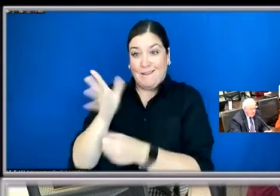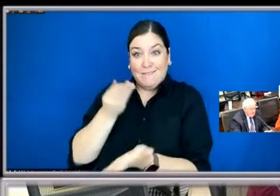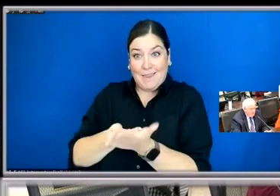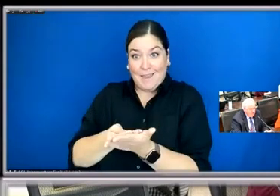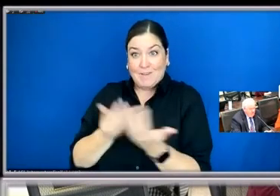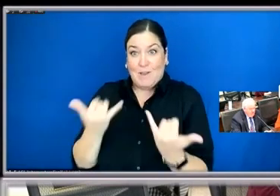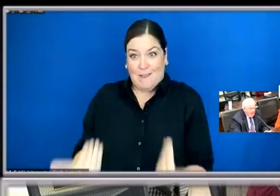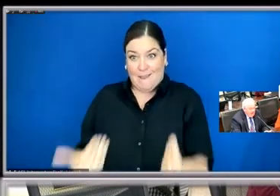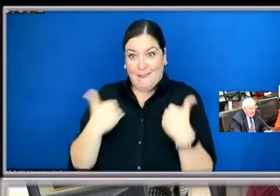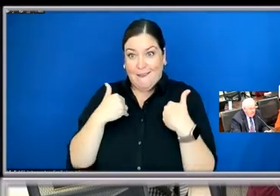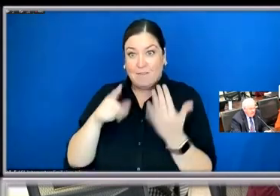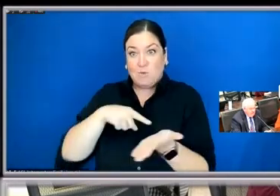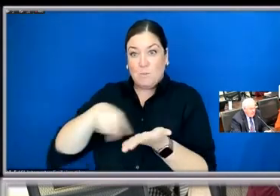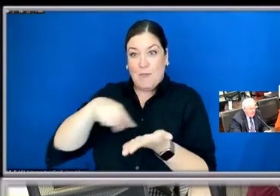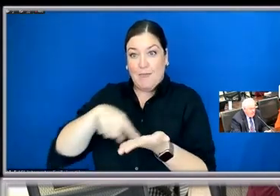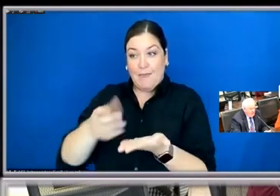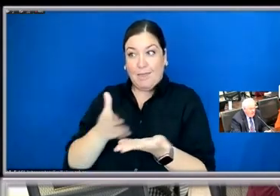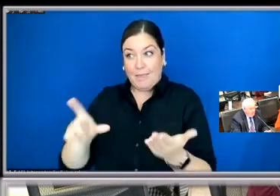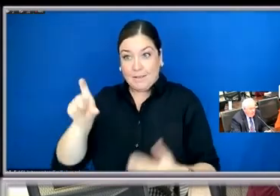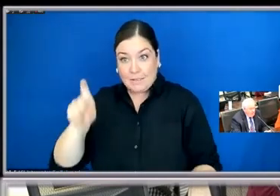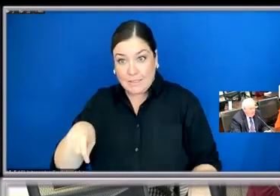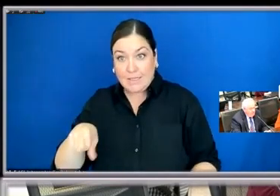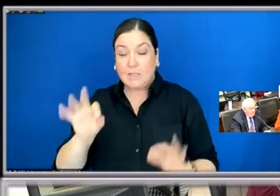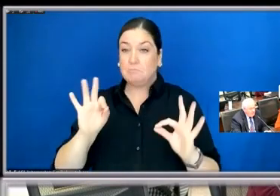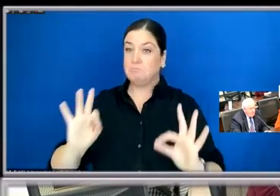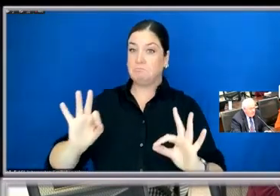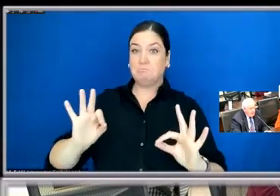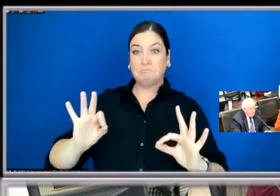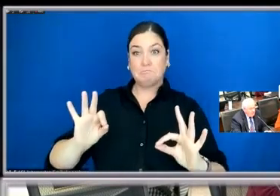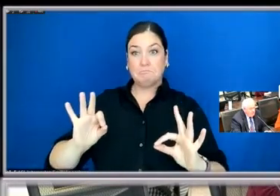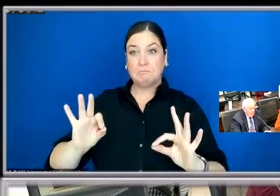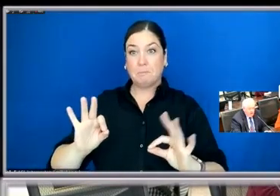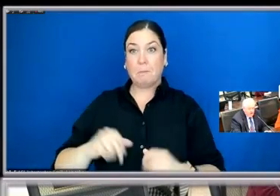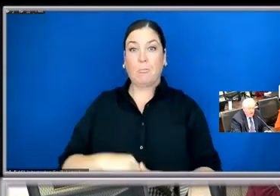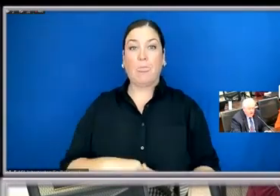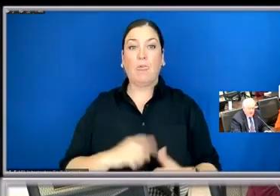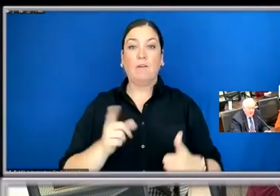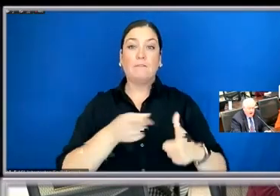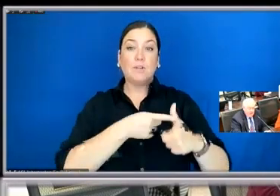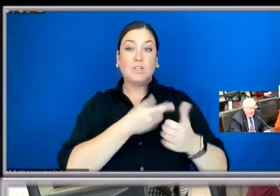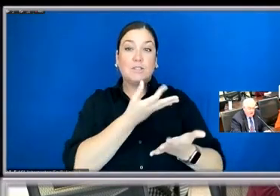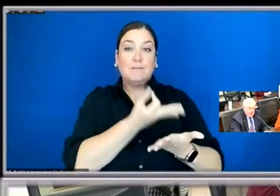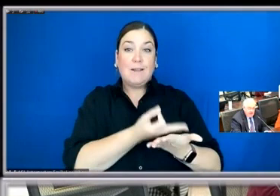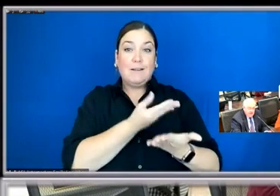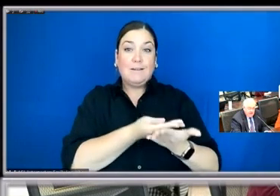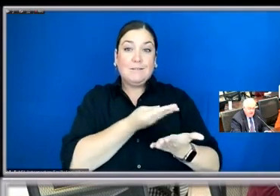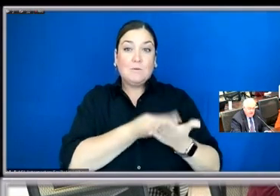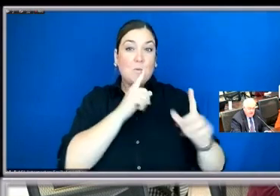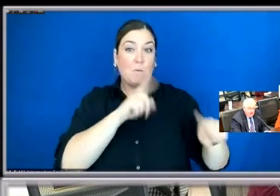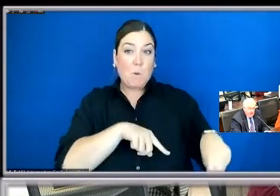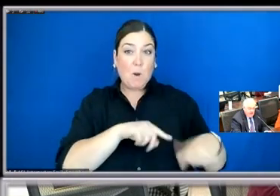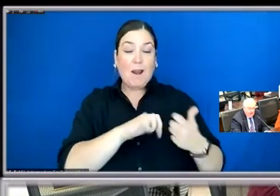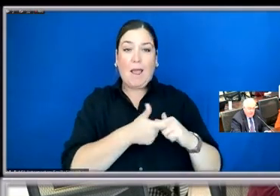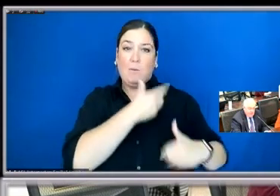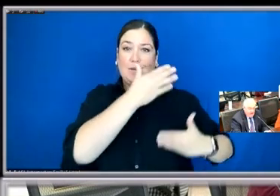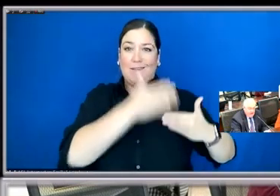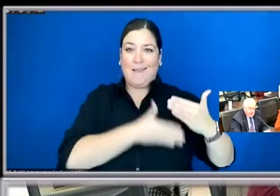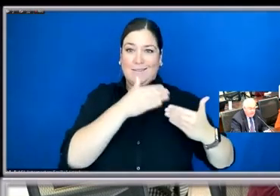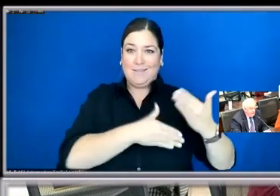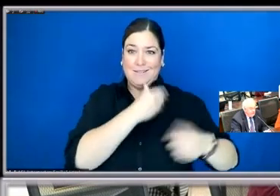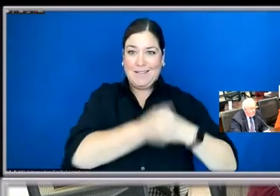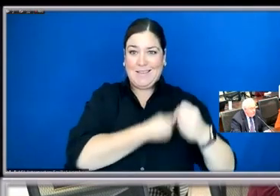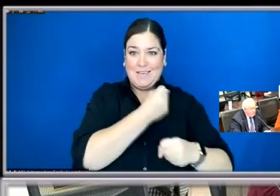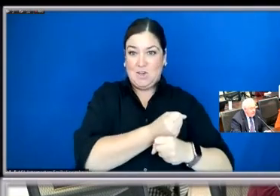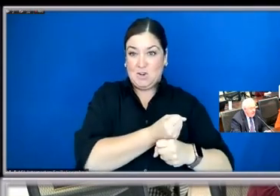pay our bills, and so the first financial report is how we closed out the year. And we're